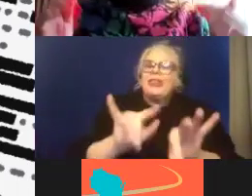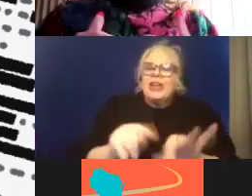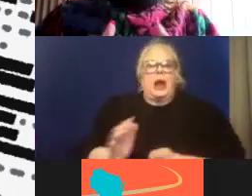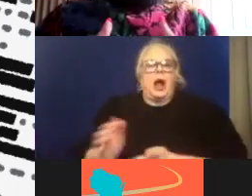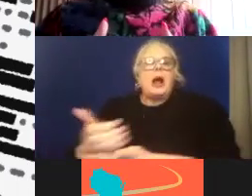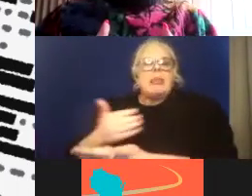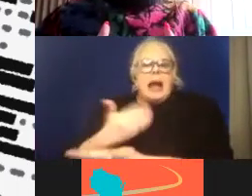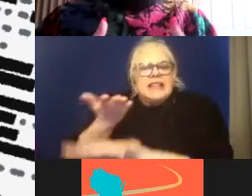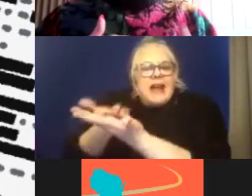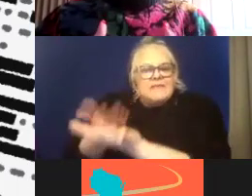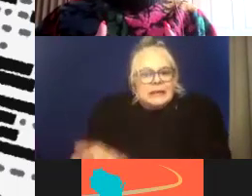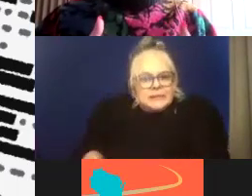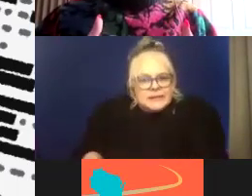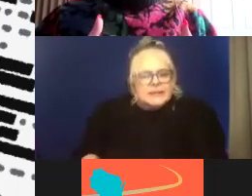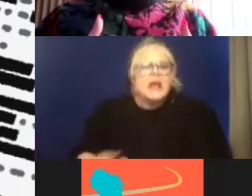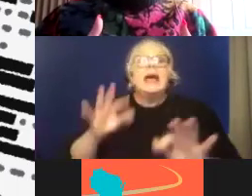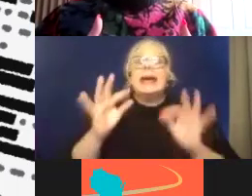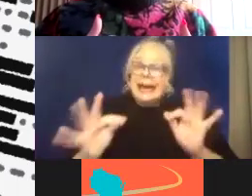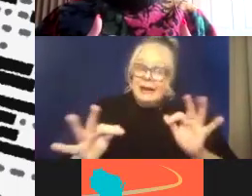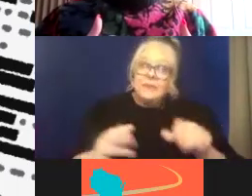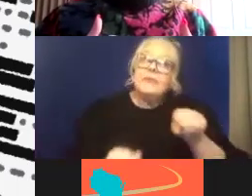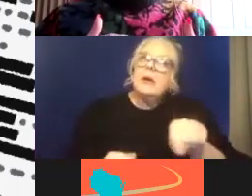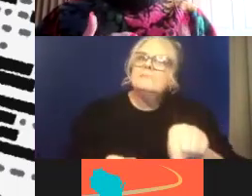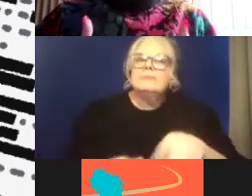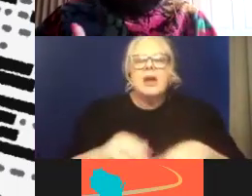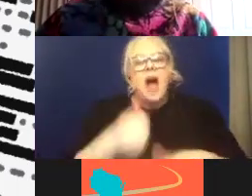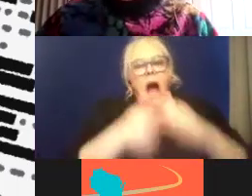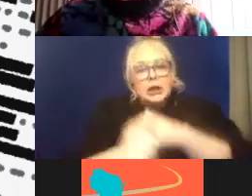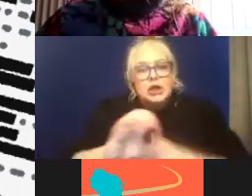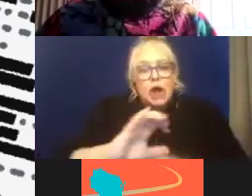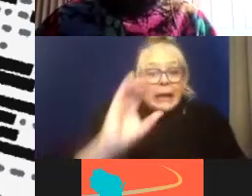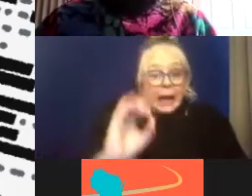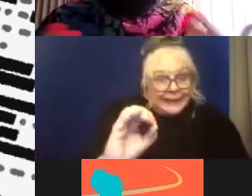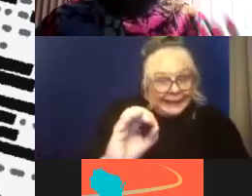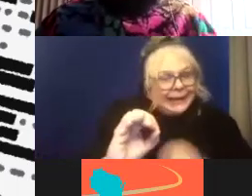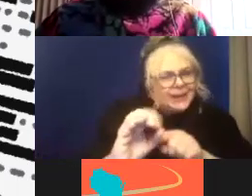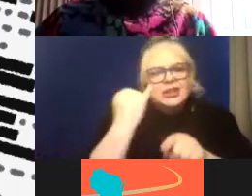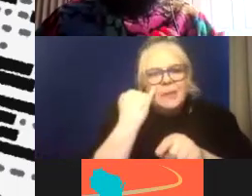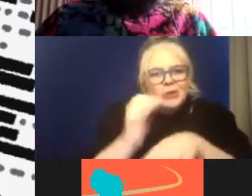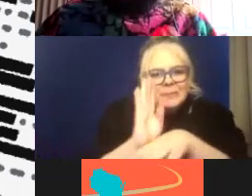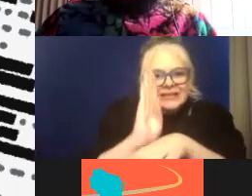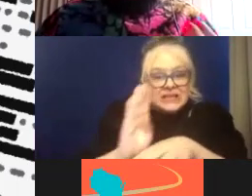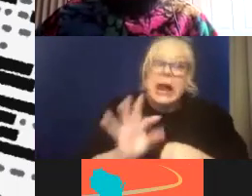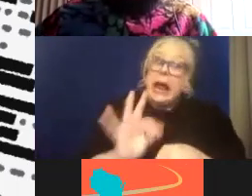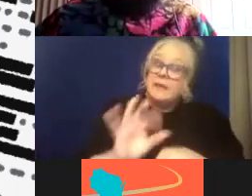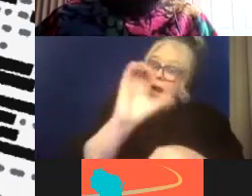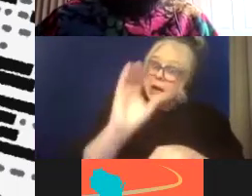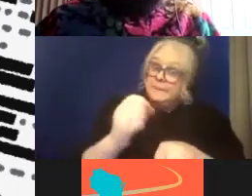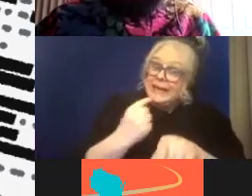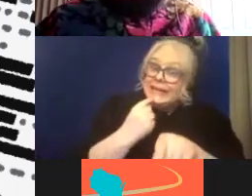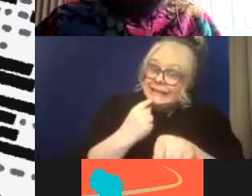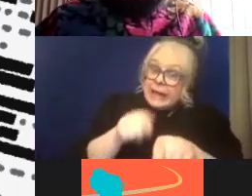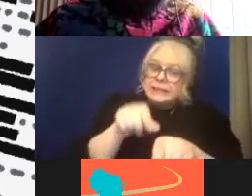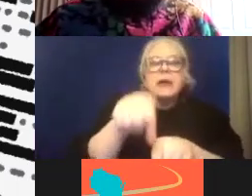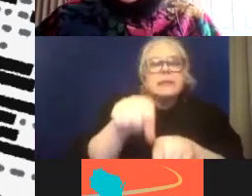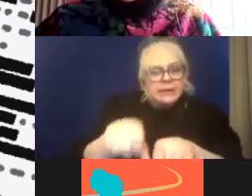removal through company policy is granted, if it works, then the evidence that it was on the site in the